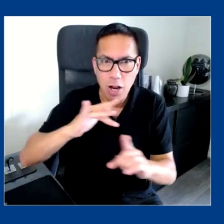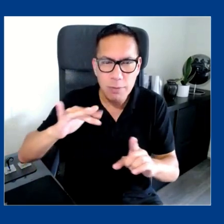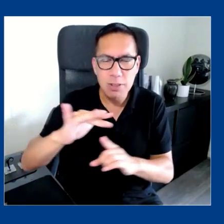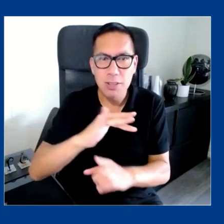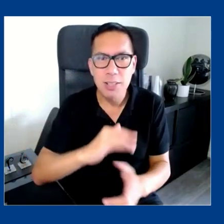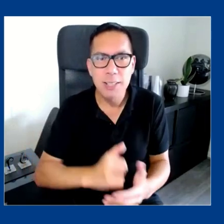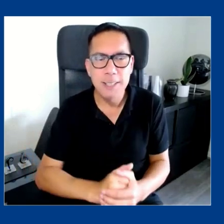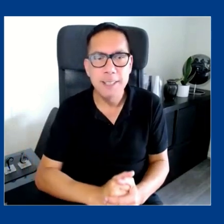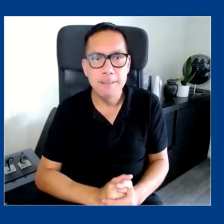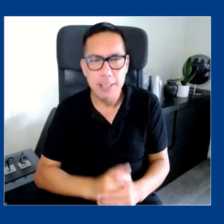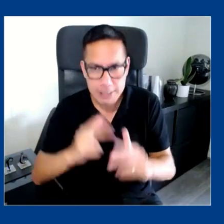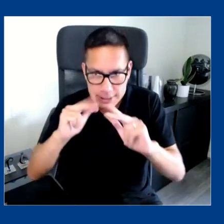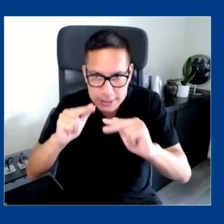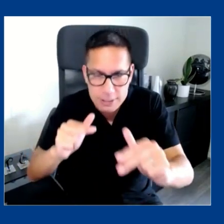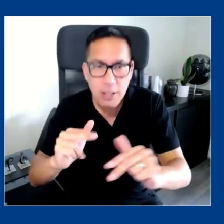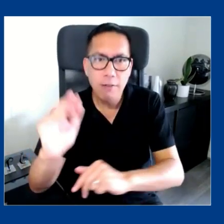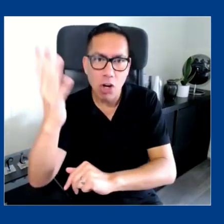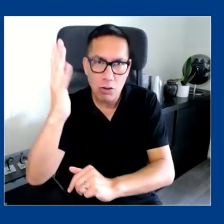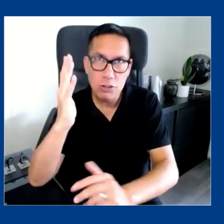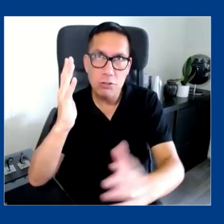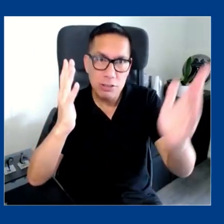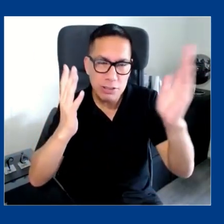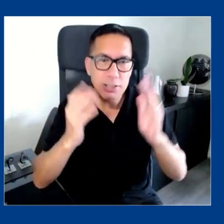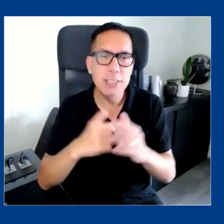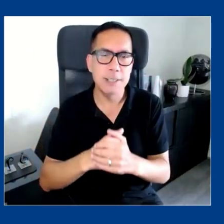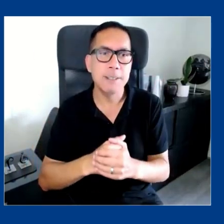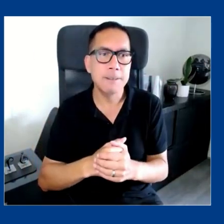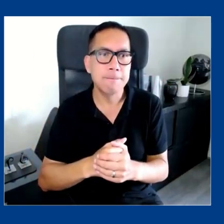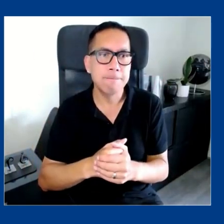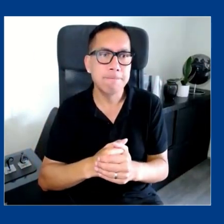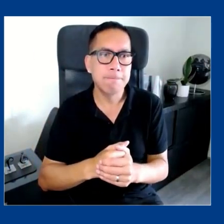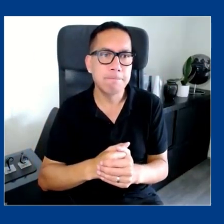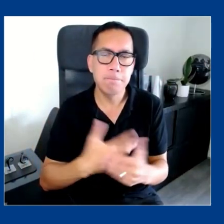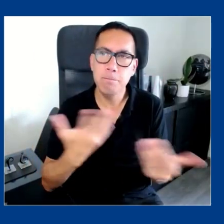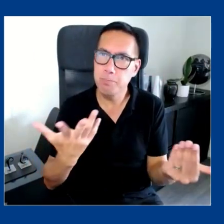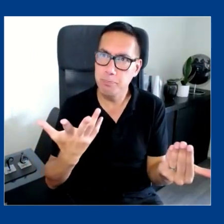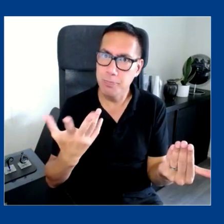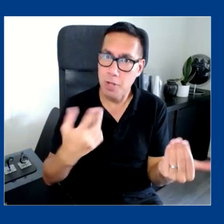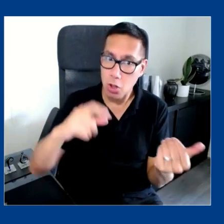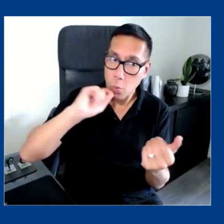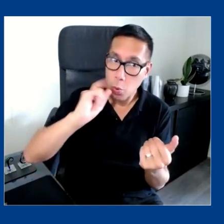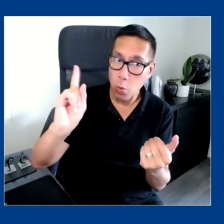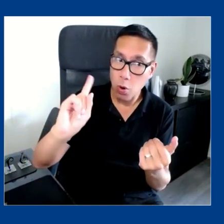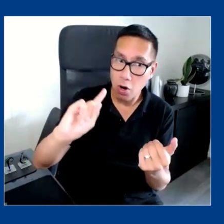of the forest and the trees. Are there efforts to restore